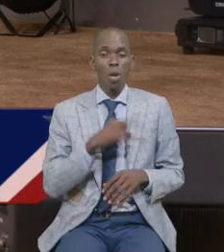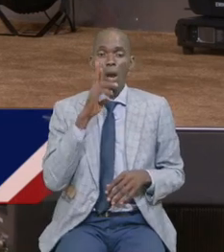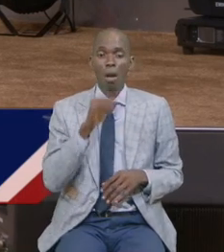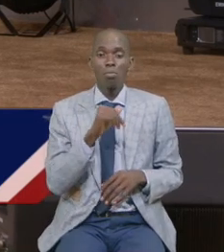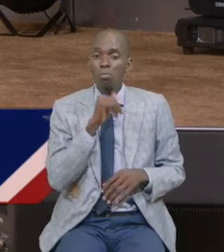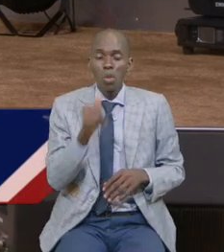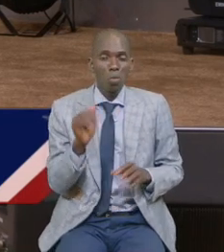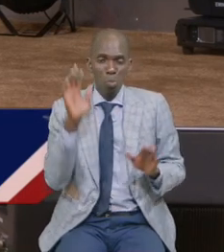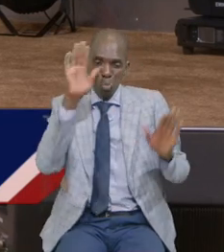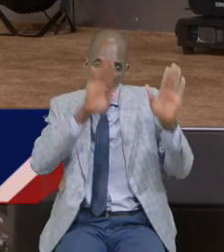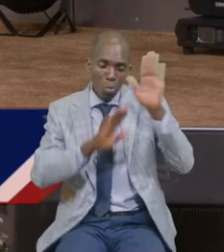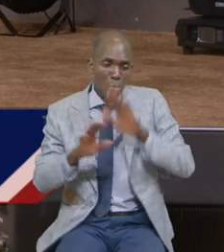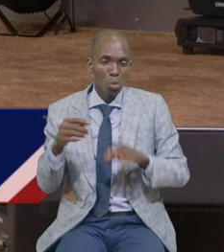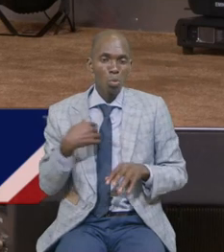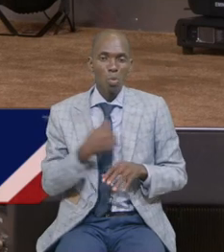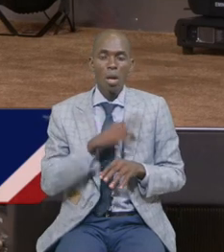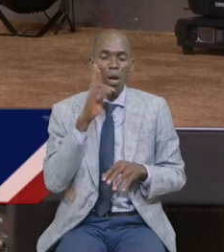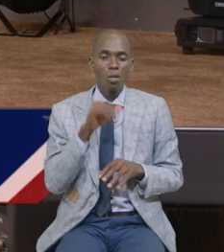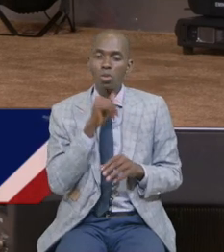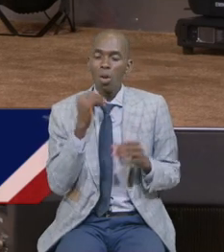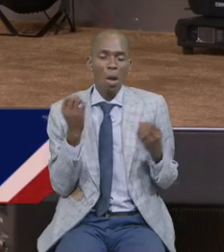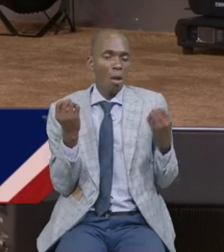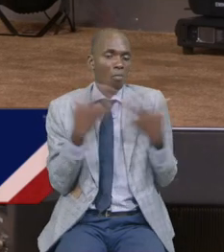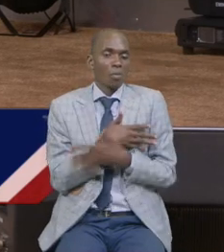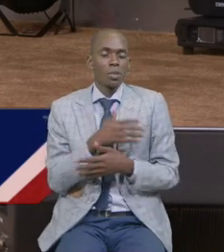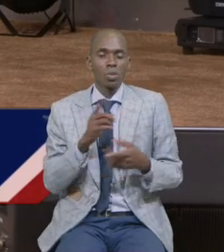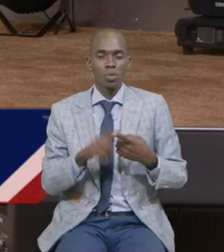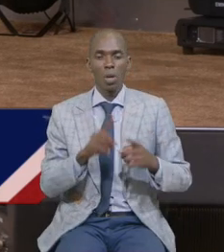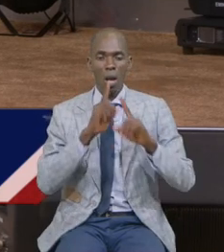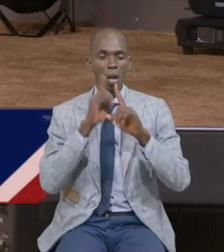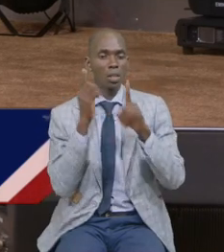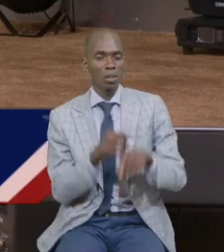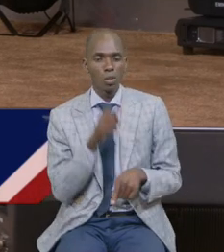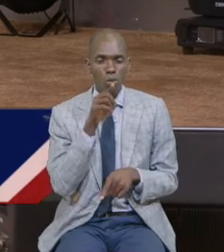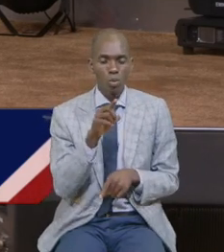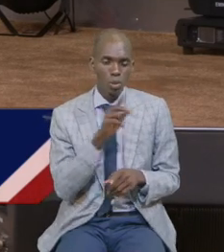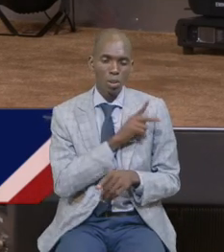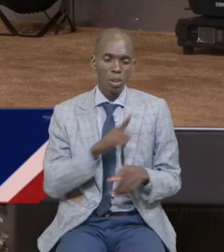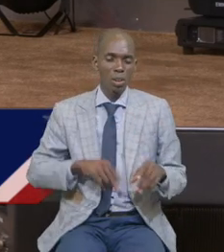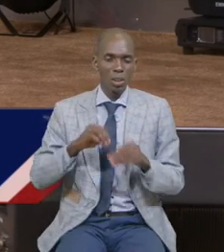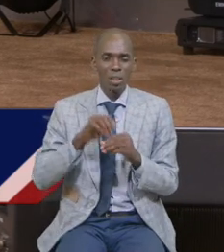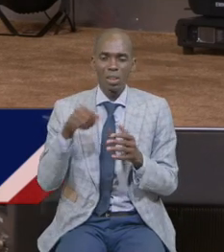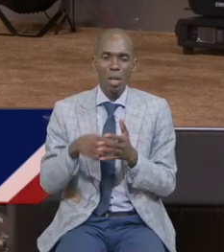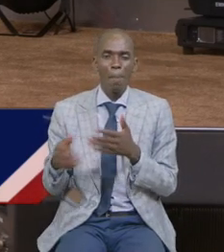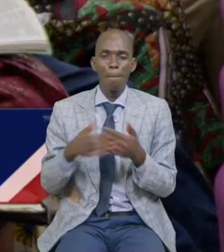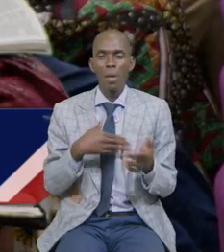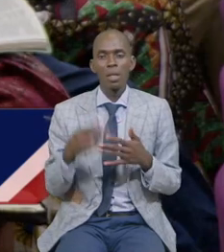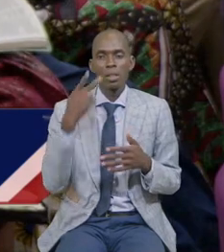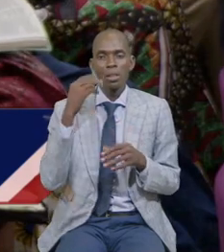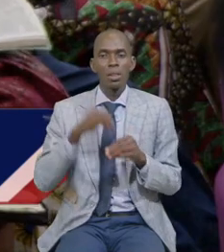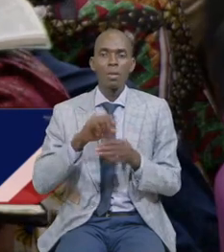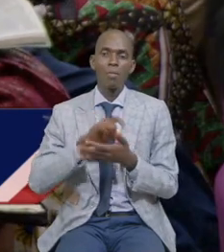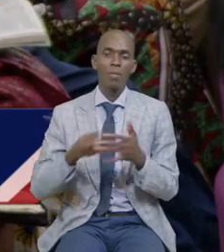we're not preaching we're not afraid to answer thee in this matter it says in verse